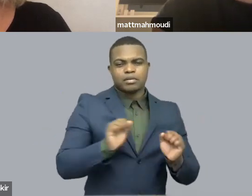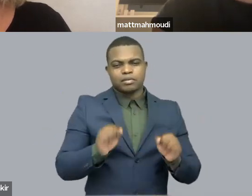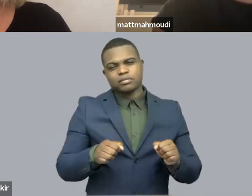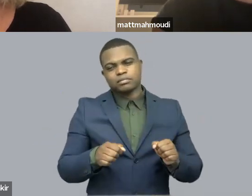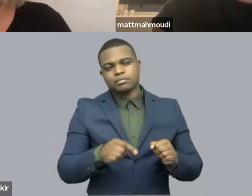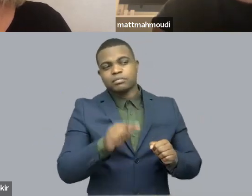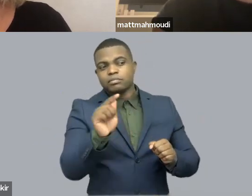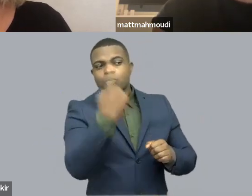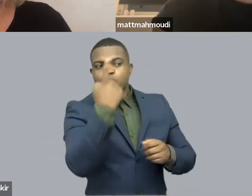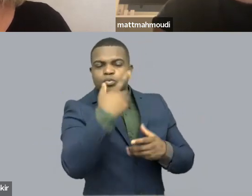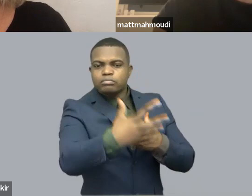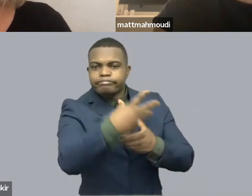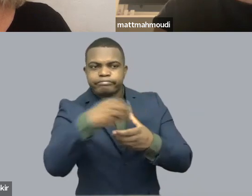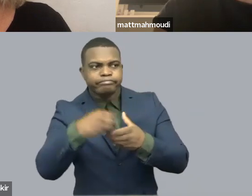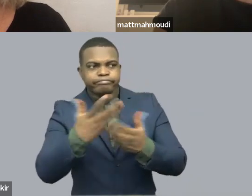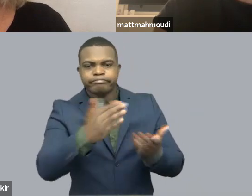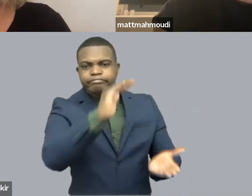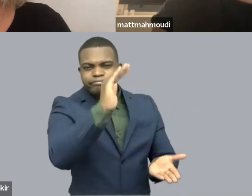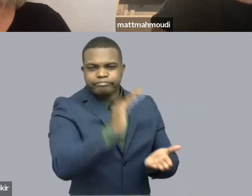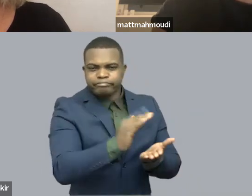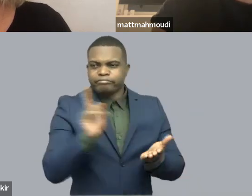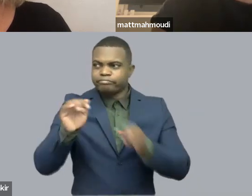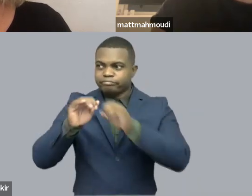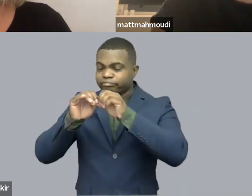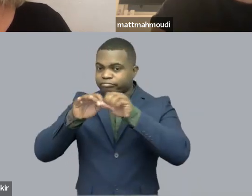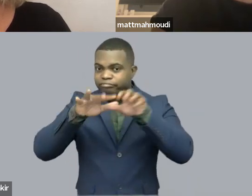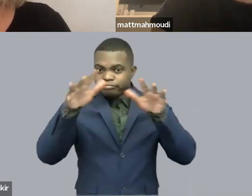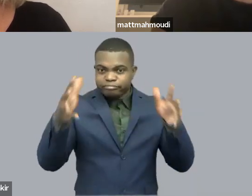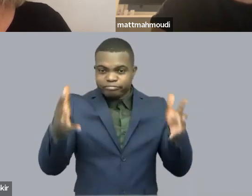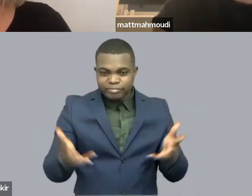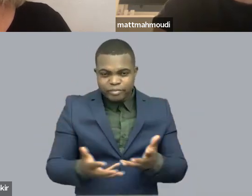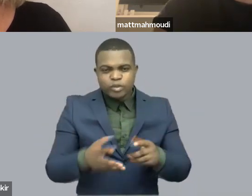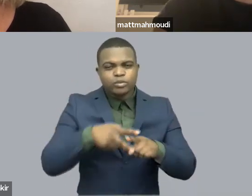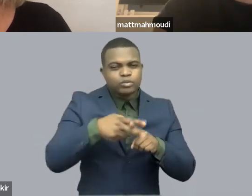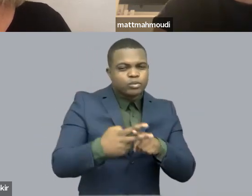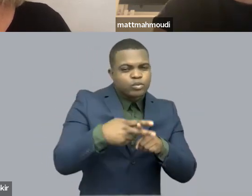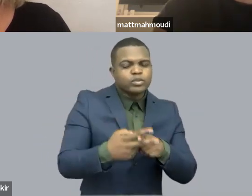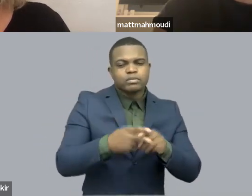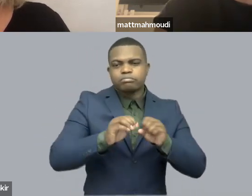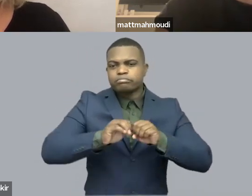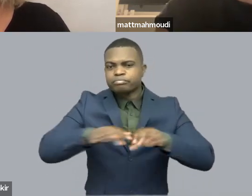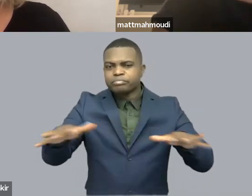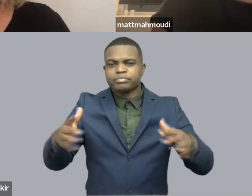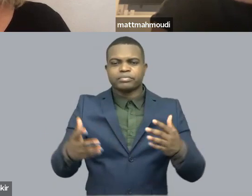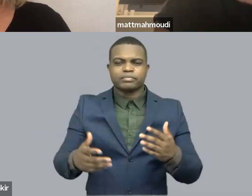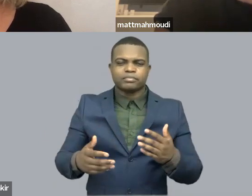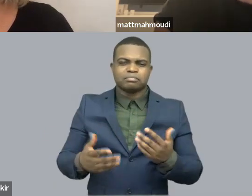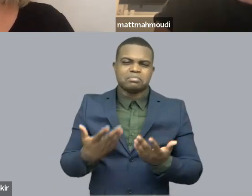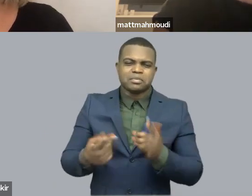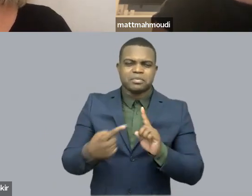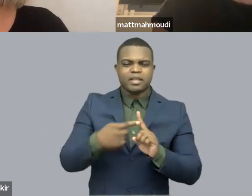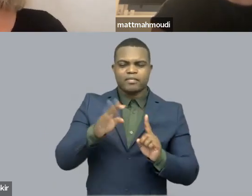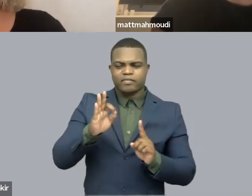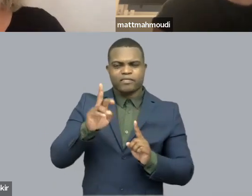at, such as spyware, or whether it's biometric surveillance like facial recognition in my instance. Now, Amnesty has called